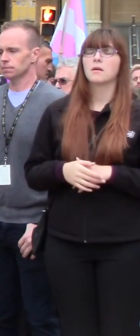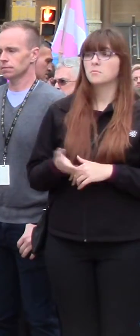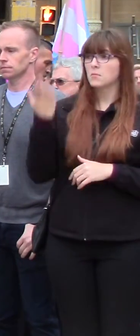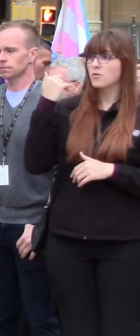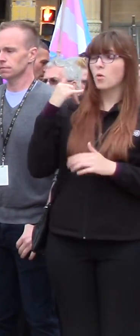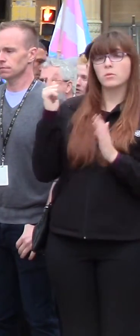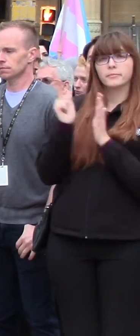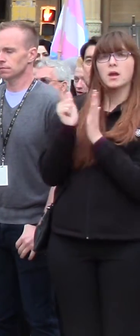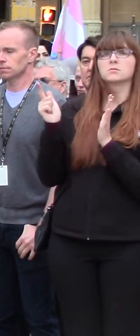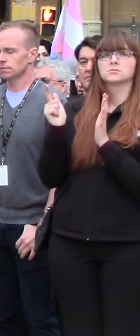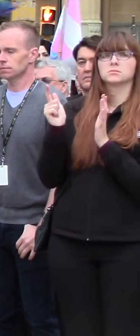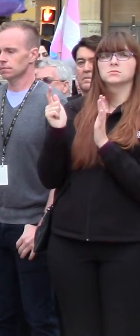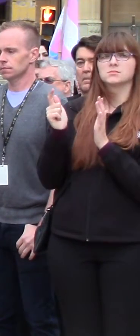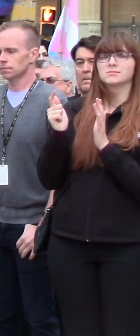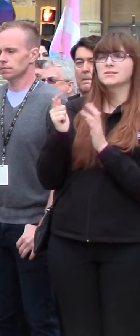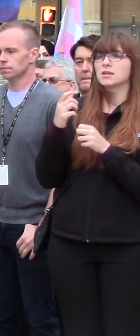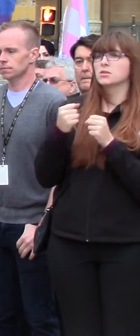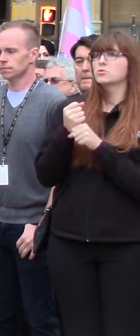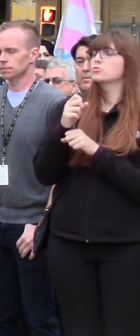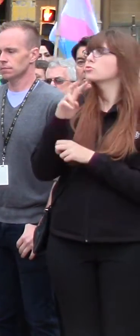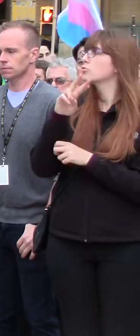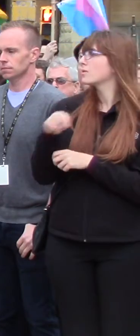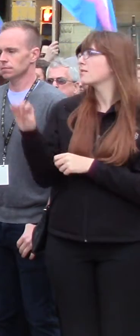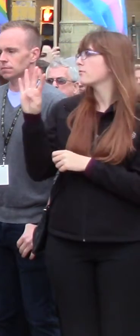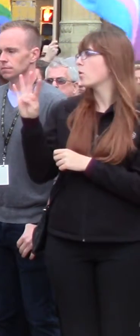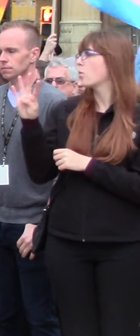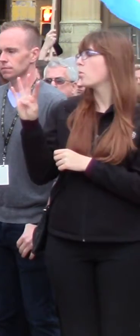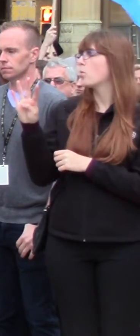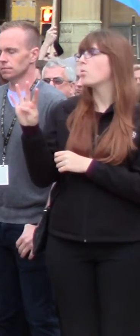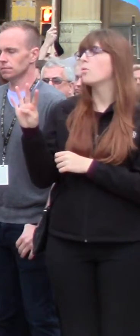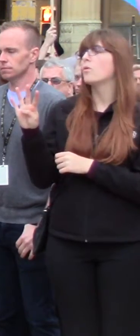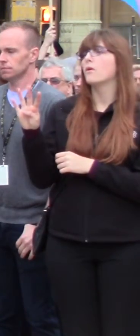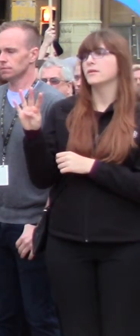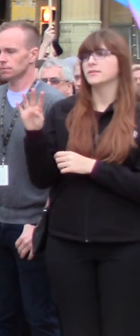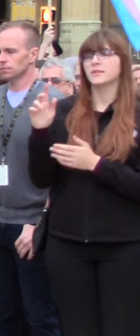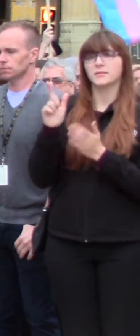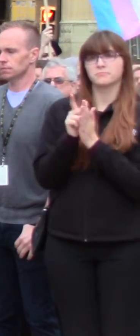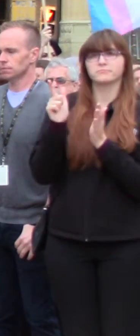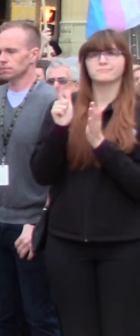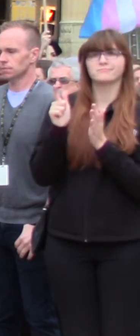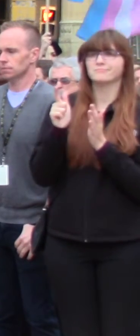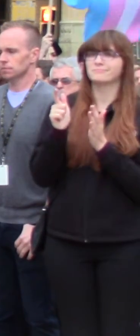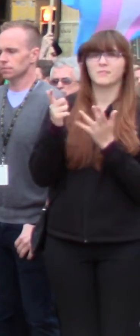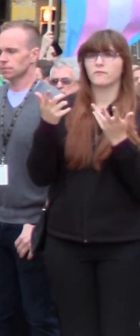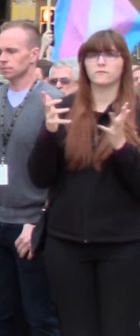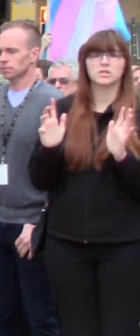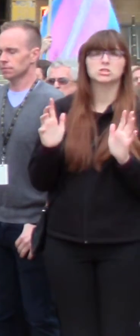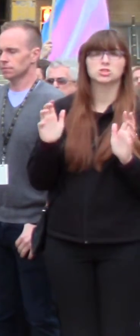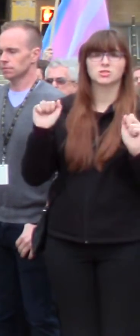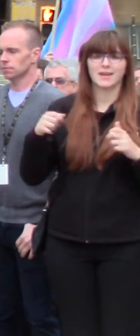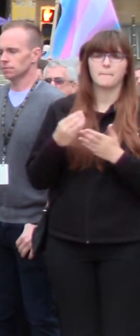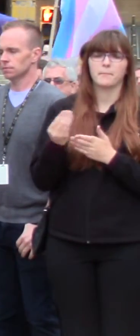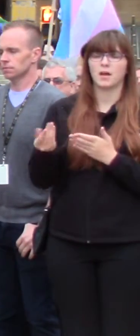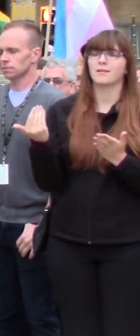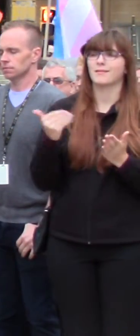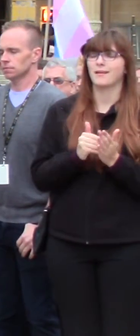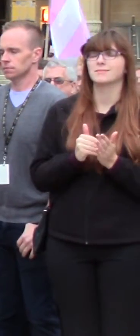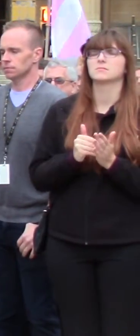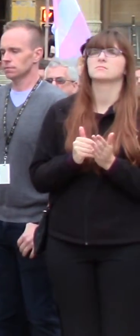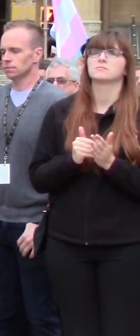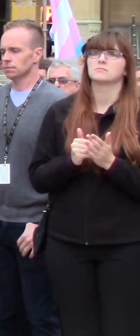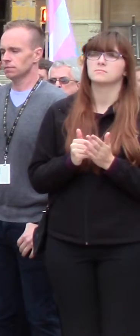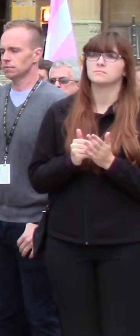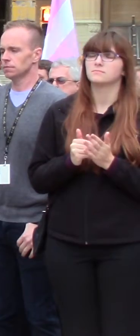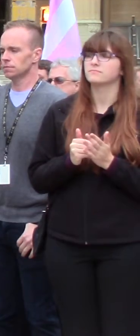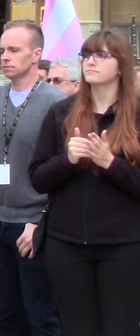in 2004, it became legal to purchase this weapon once again. Friends, I